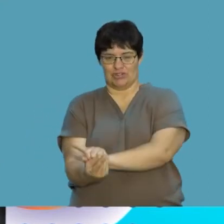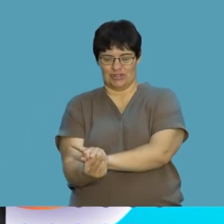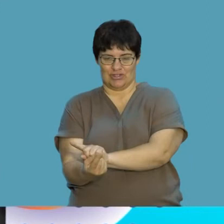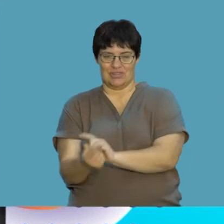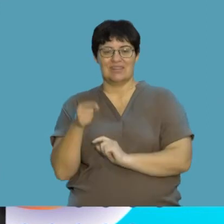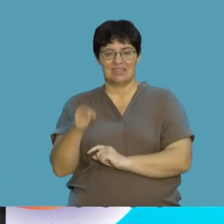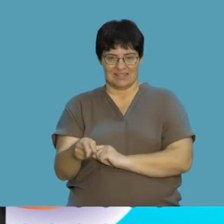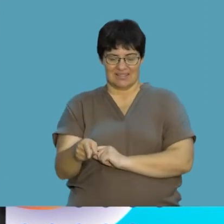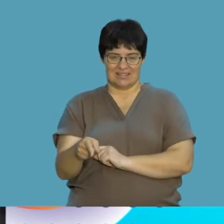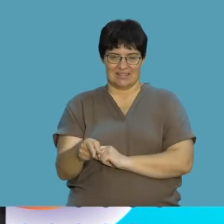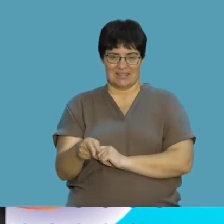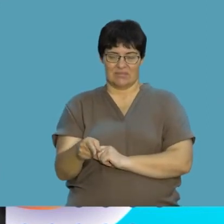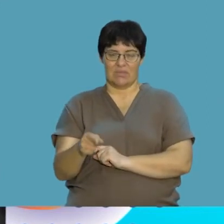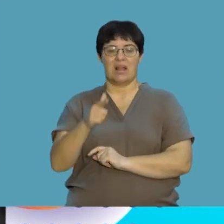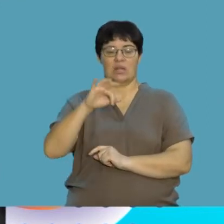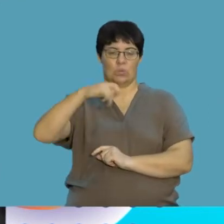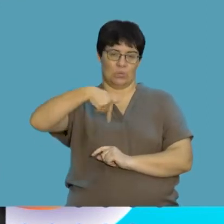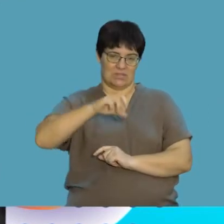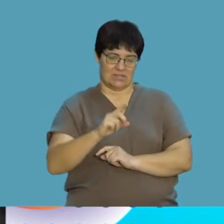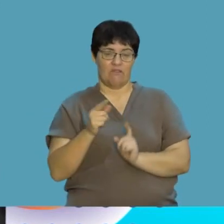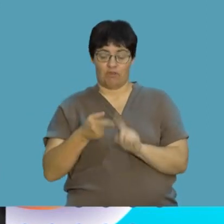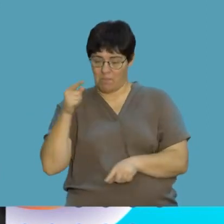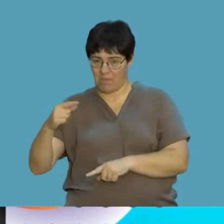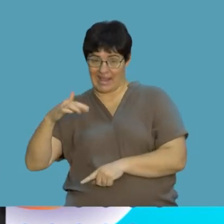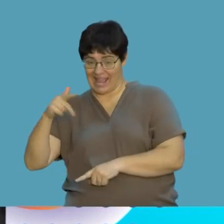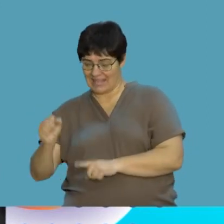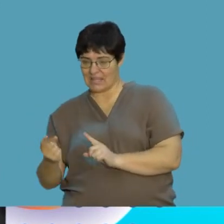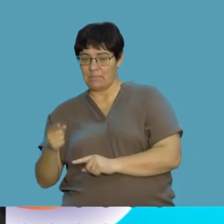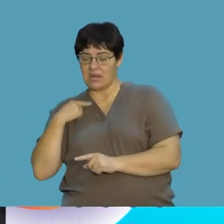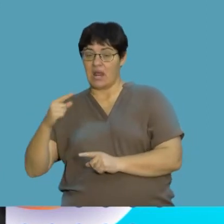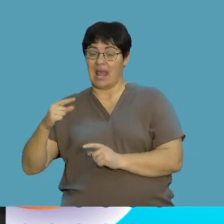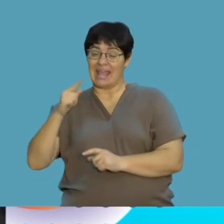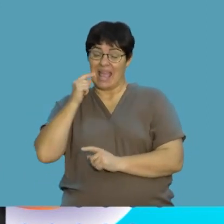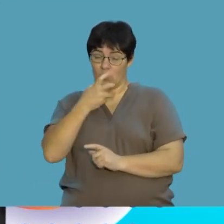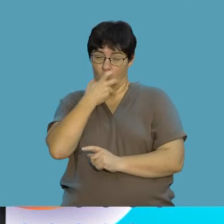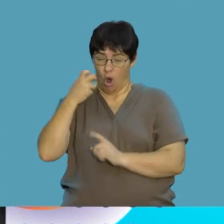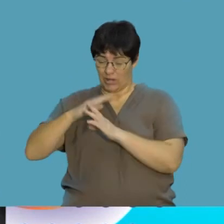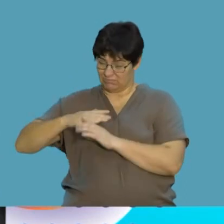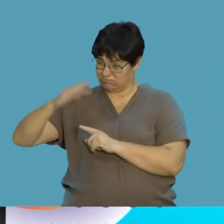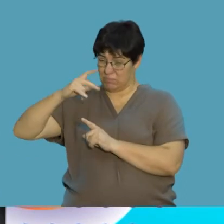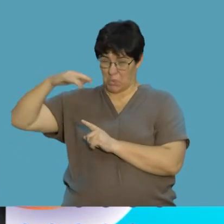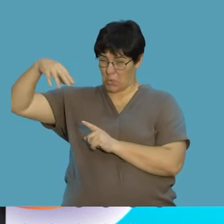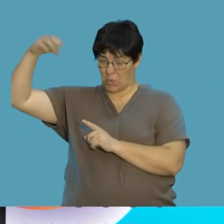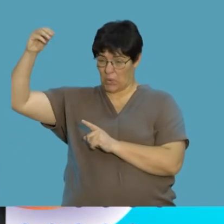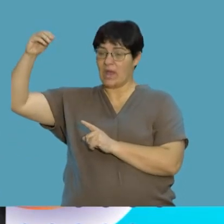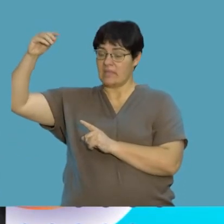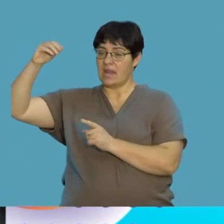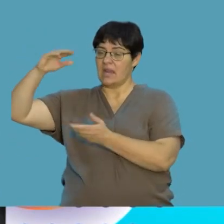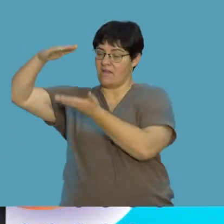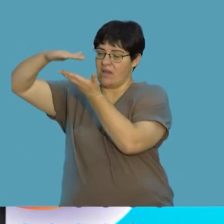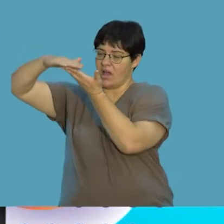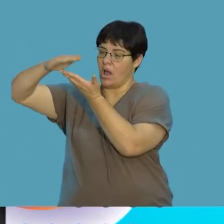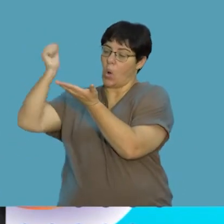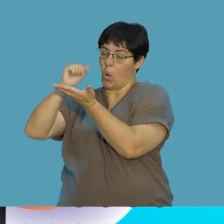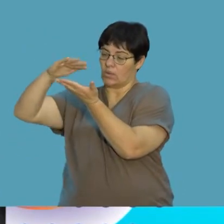and then that substance changes to a liquid from a gas. So the reverse process of boiling